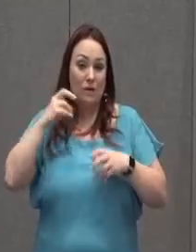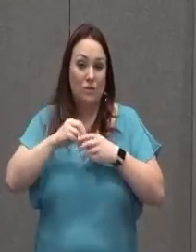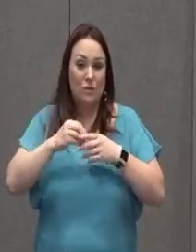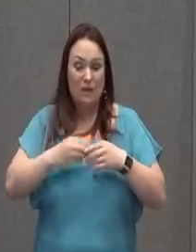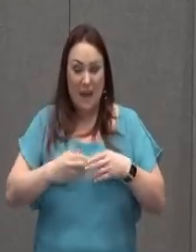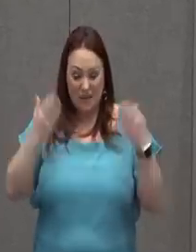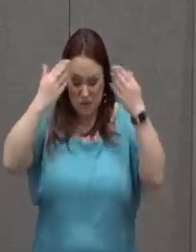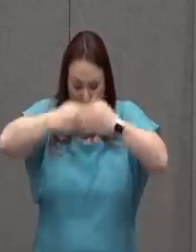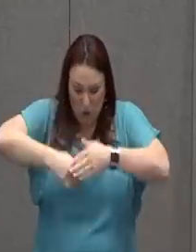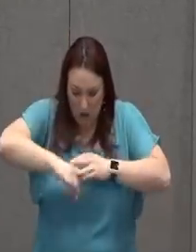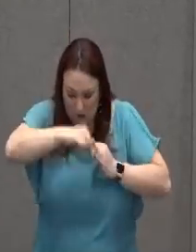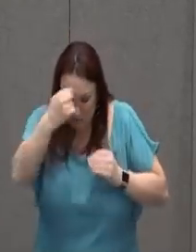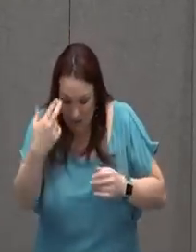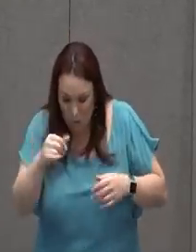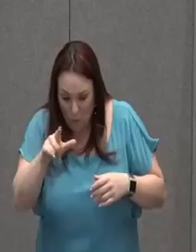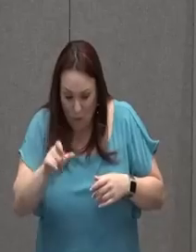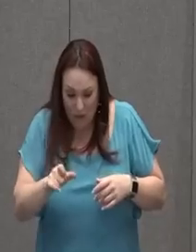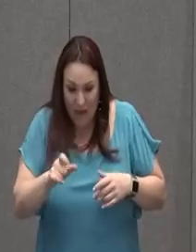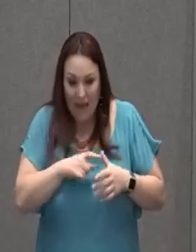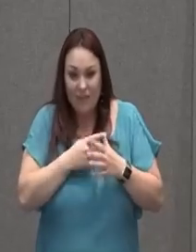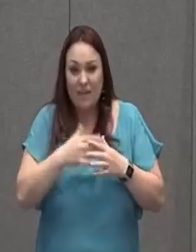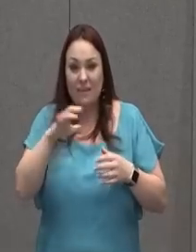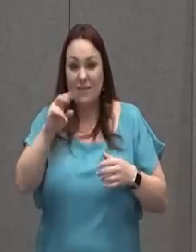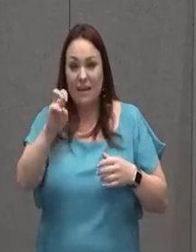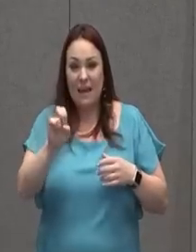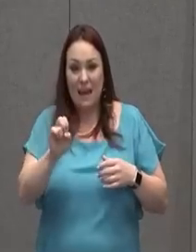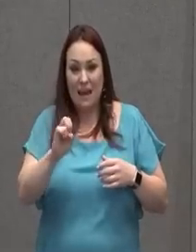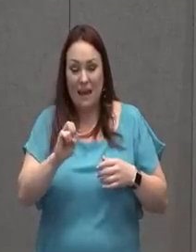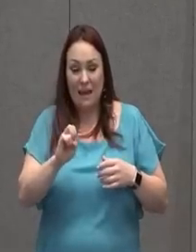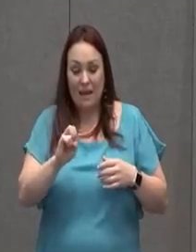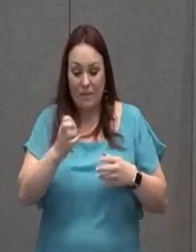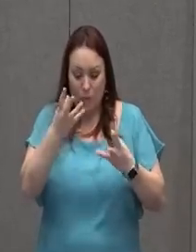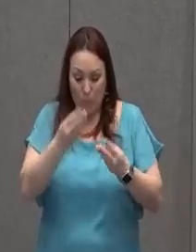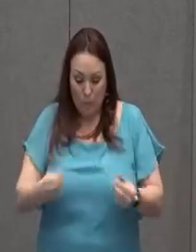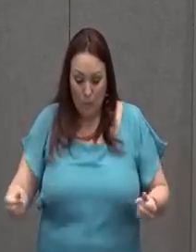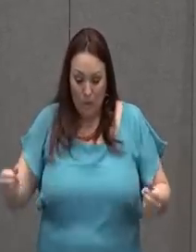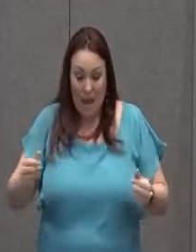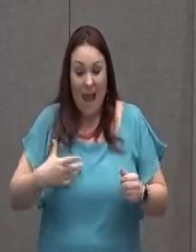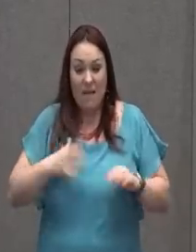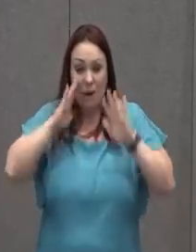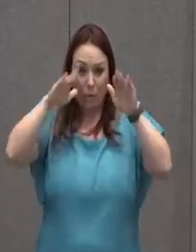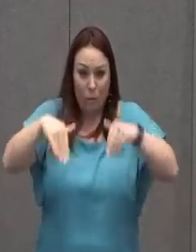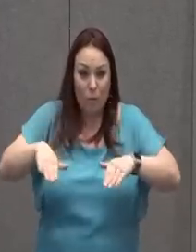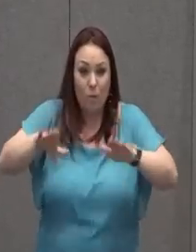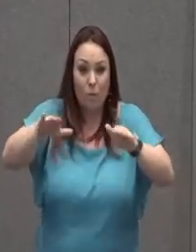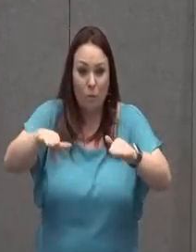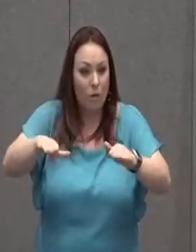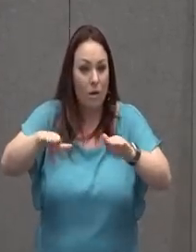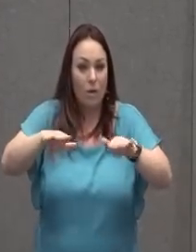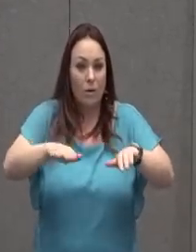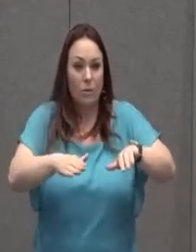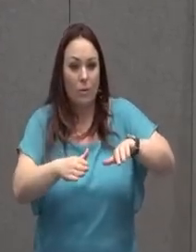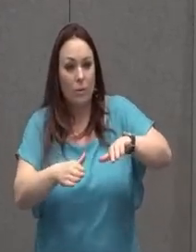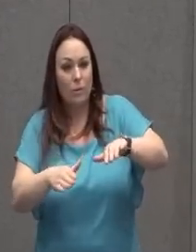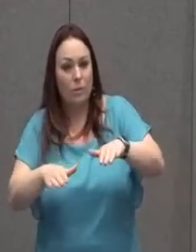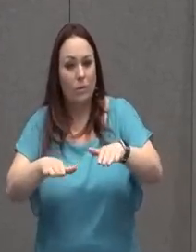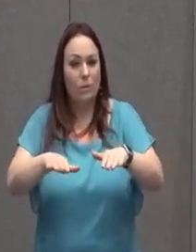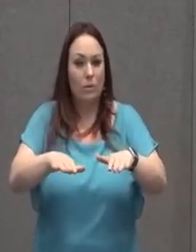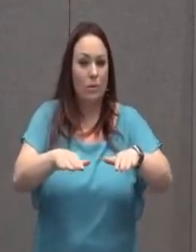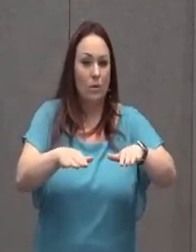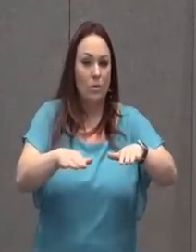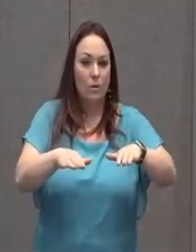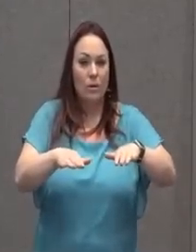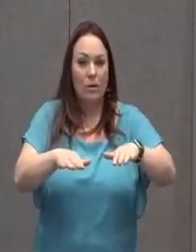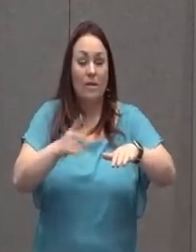black hole. Suddenly the cave disappeared and the lake became calm. The ants swam to the shore and found that the lake